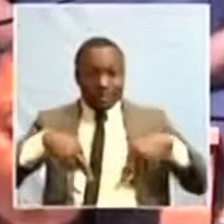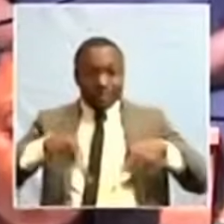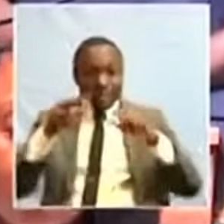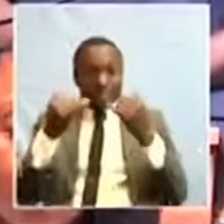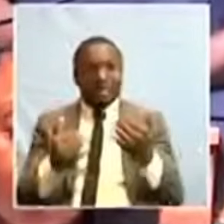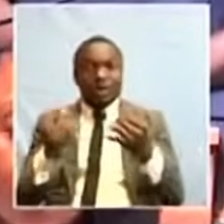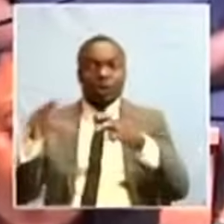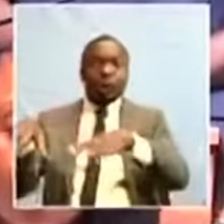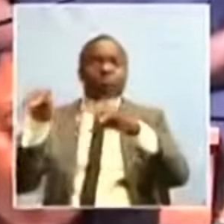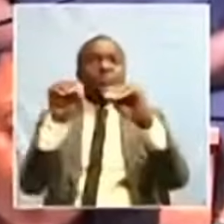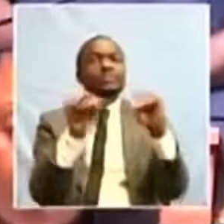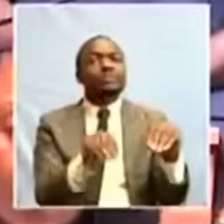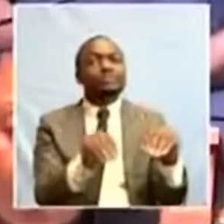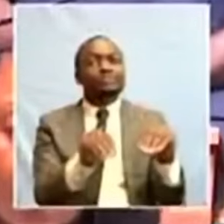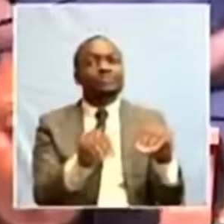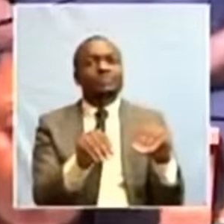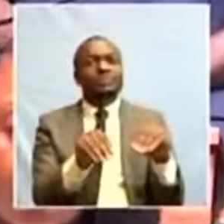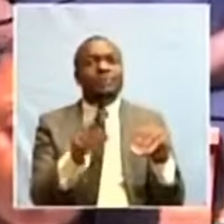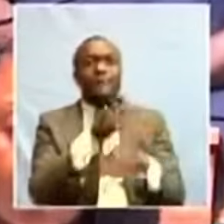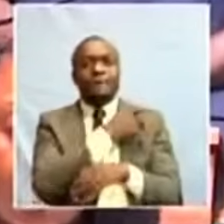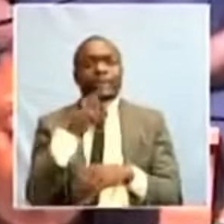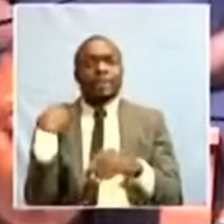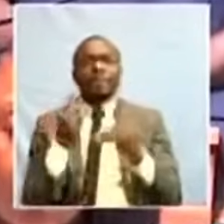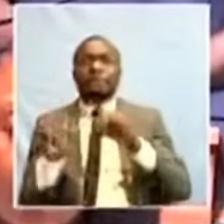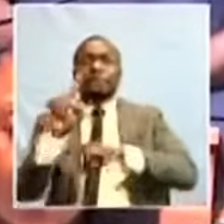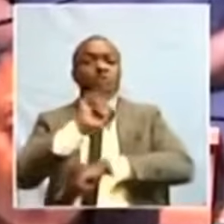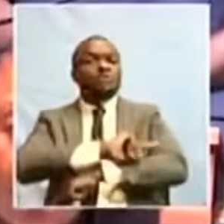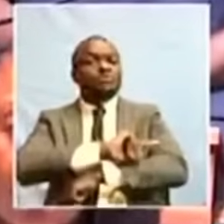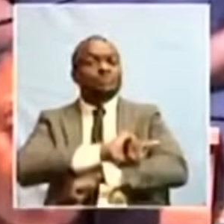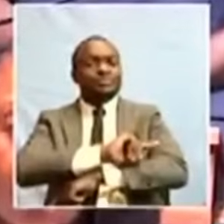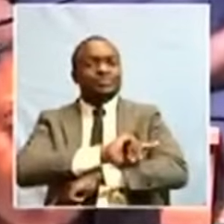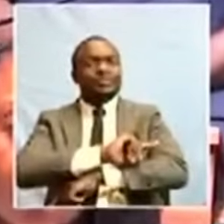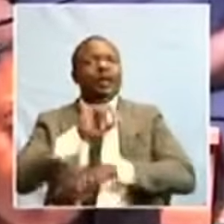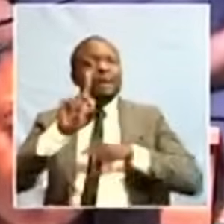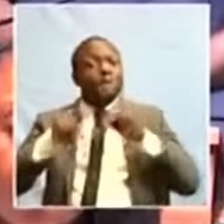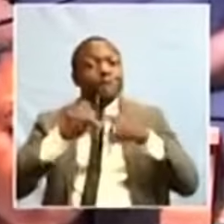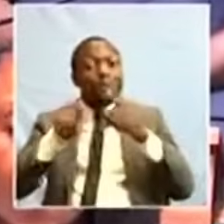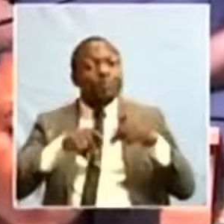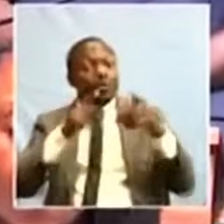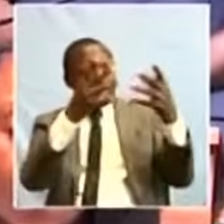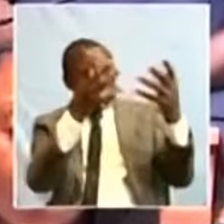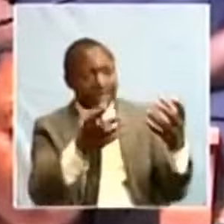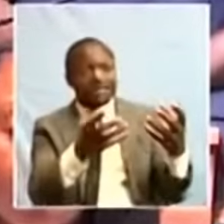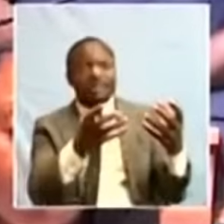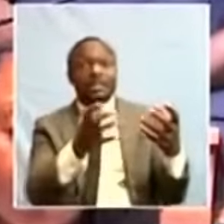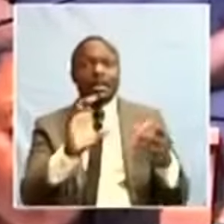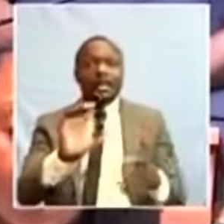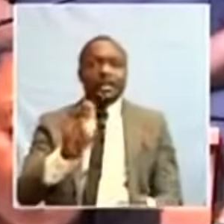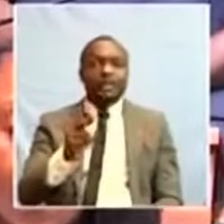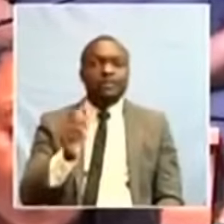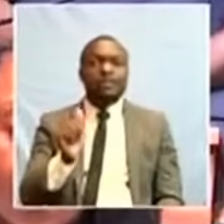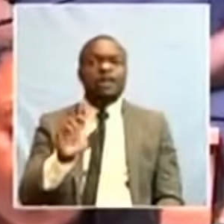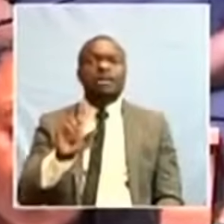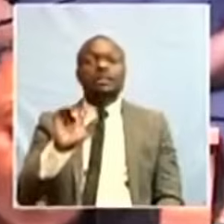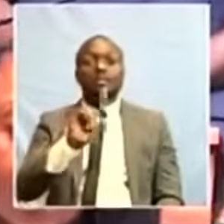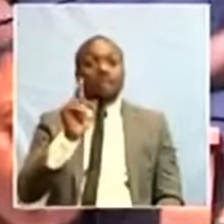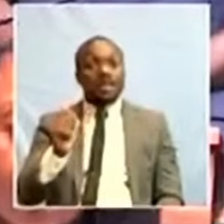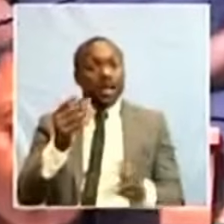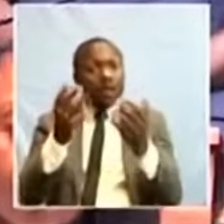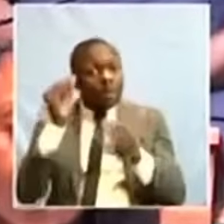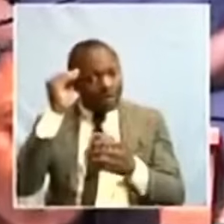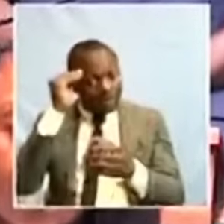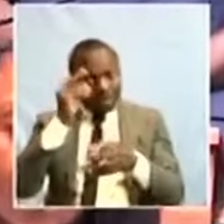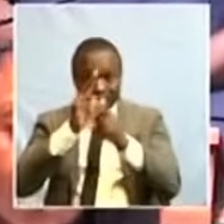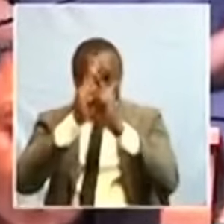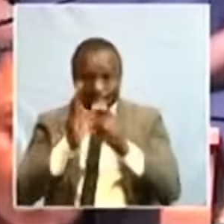are adjourning Parliament today, the people of Chadiza would like to know, Your